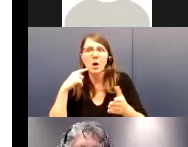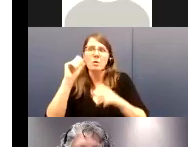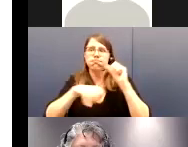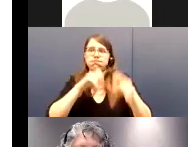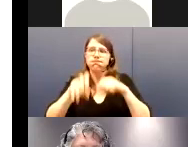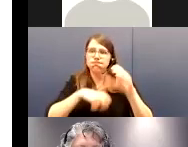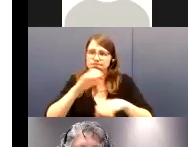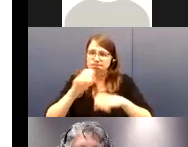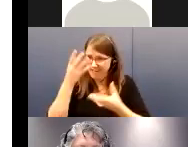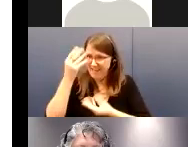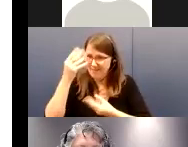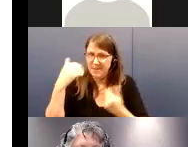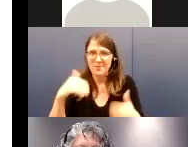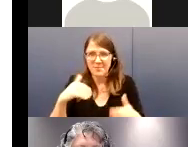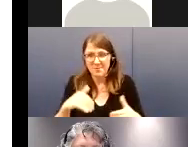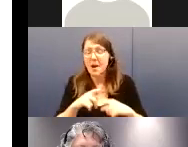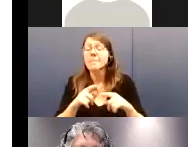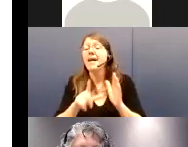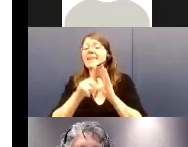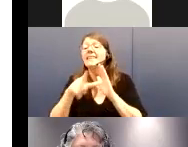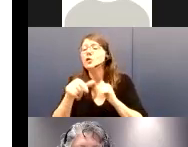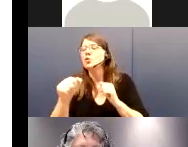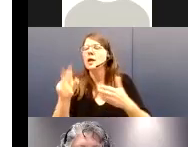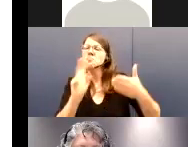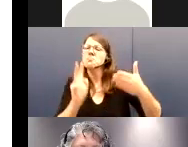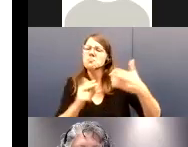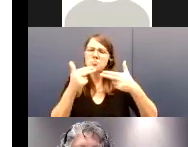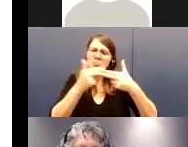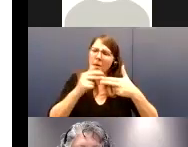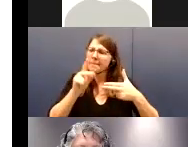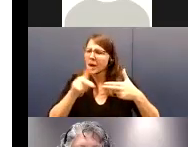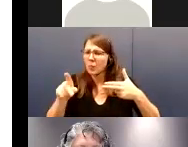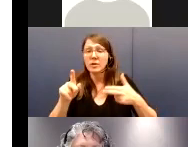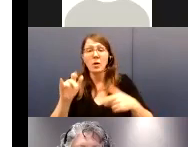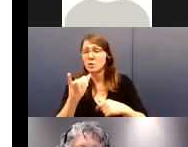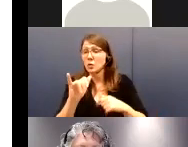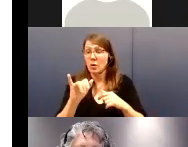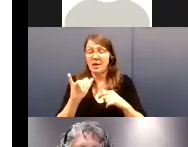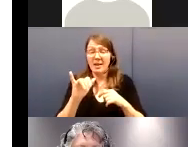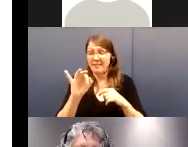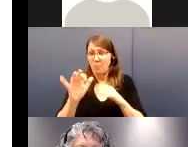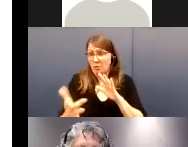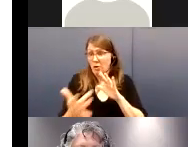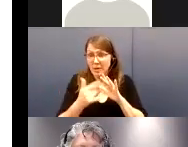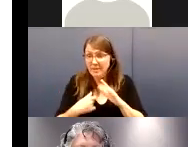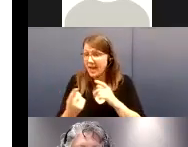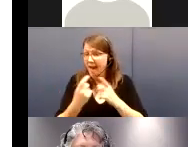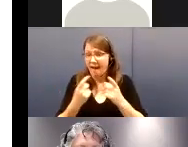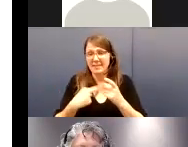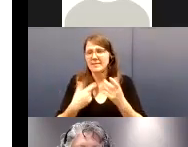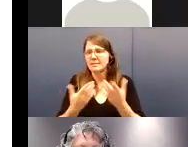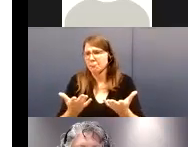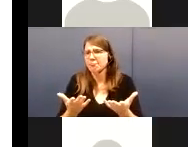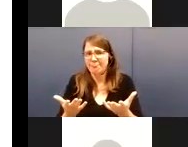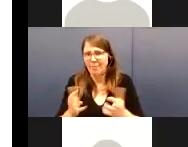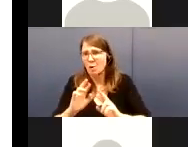the slides, you will have the slides, and I'm always here to follow up with anything afterwards. You will have my contact information. So on the legal side,